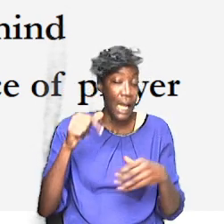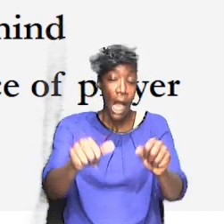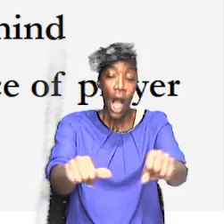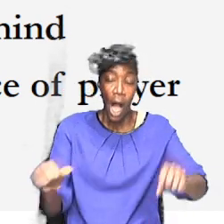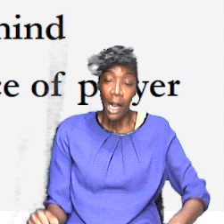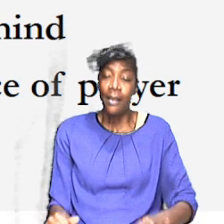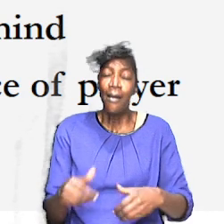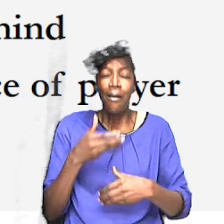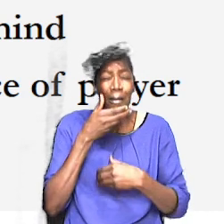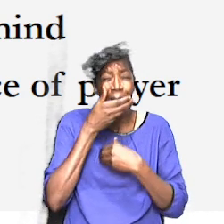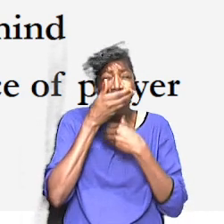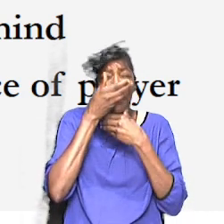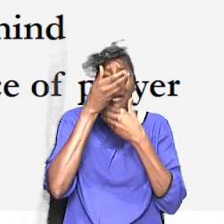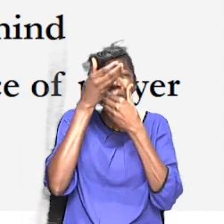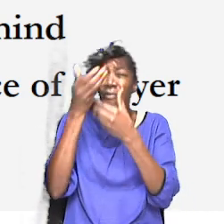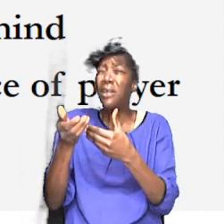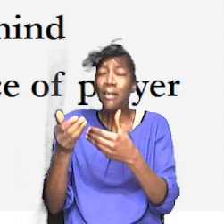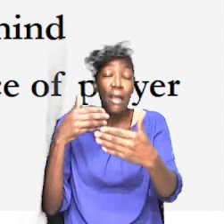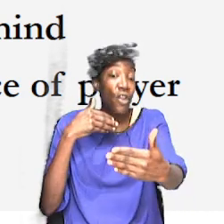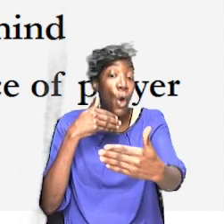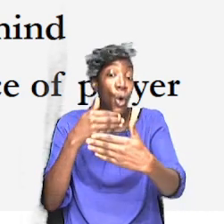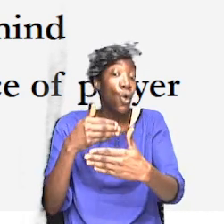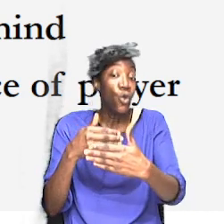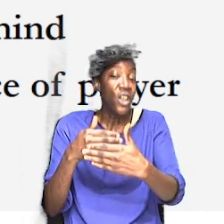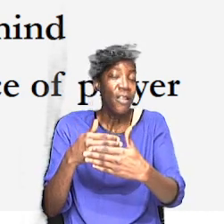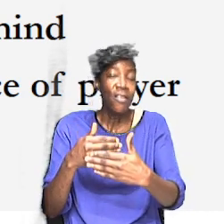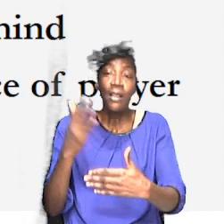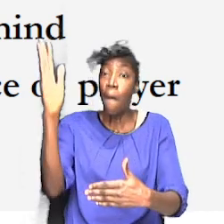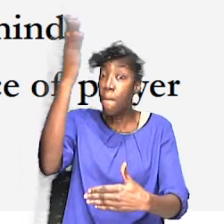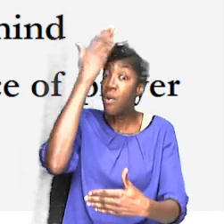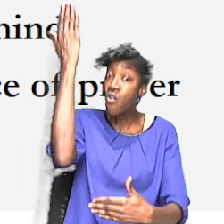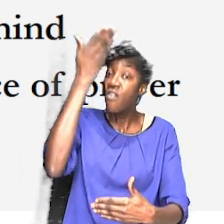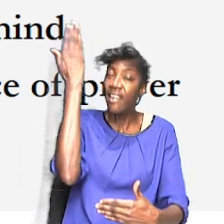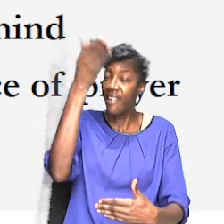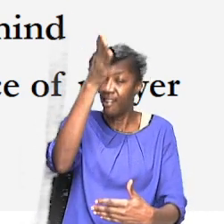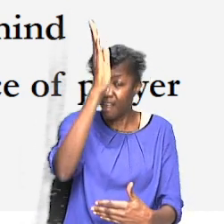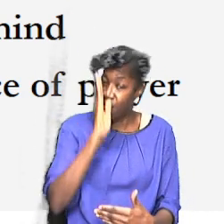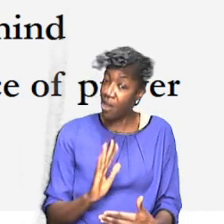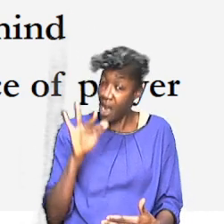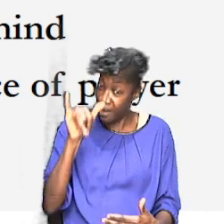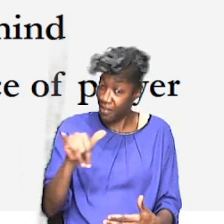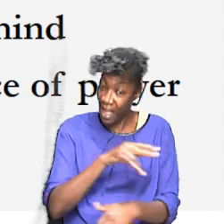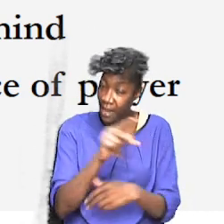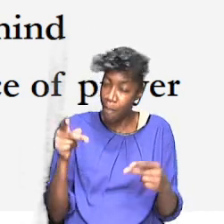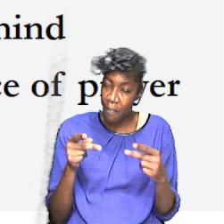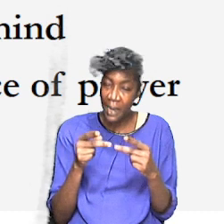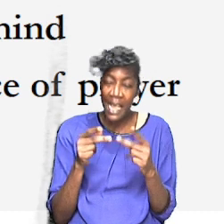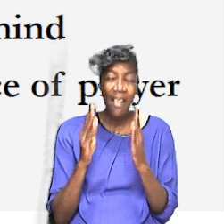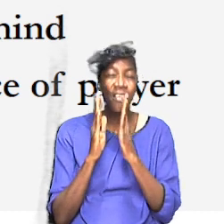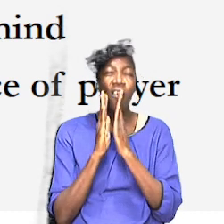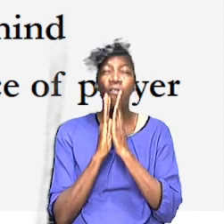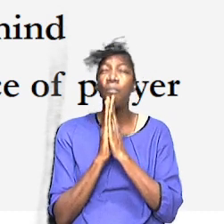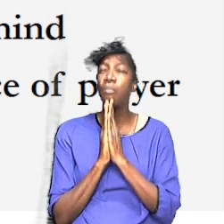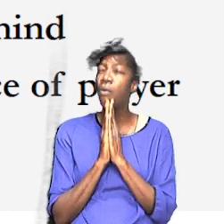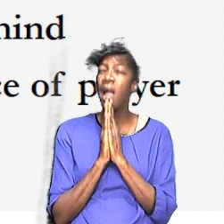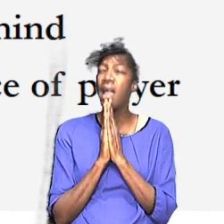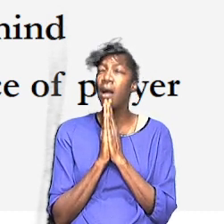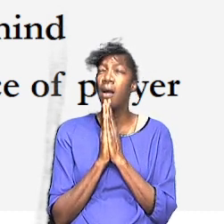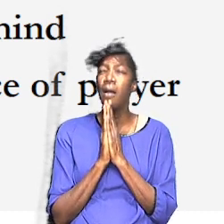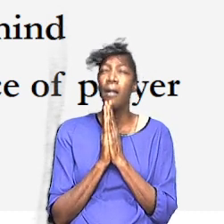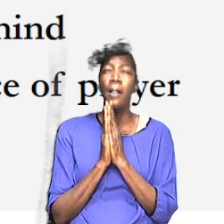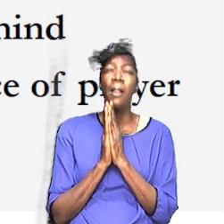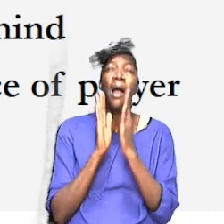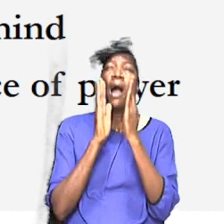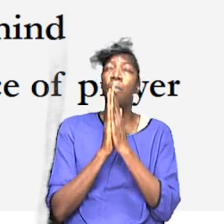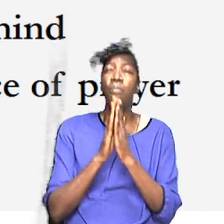are closest to the Shekinah presence of God. In other words, is that that place of prayer. A prayerful man